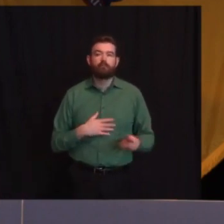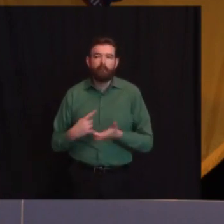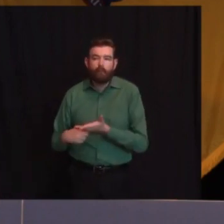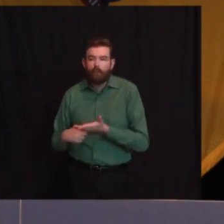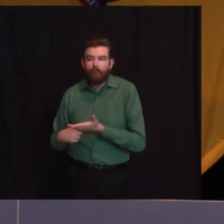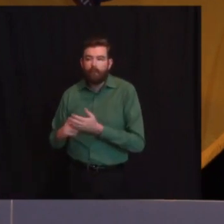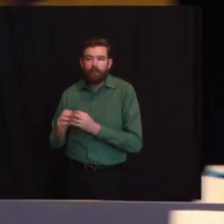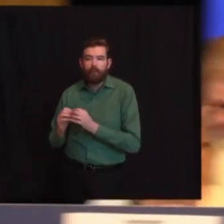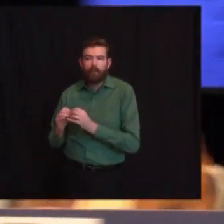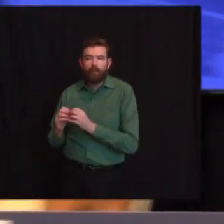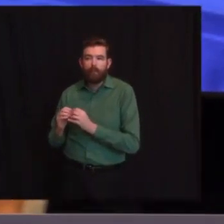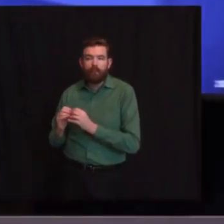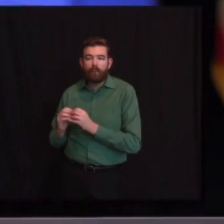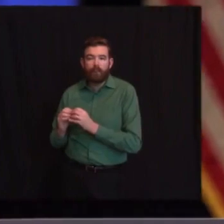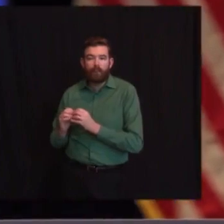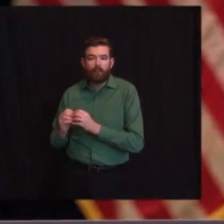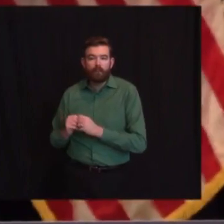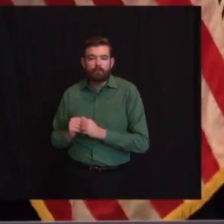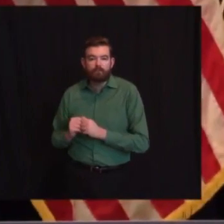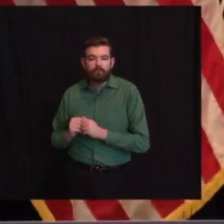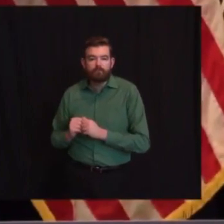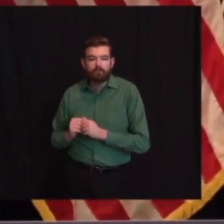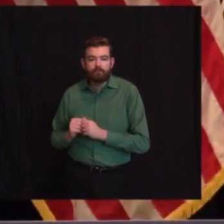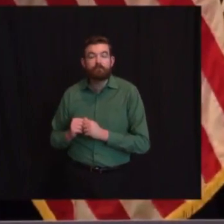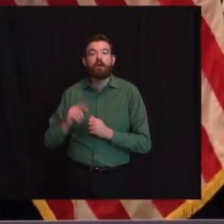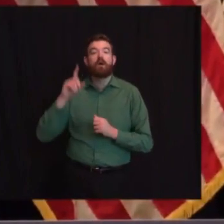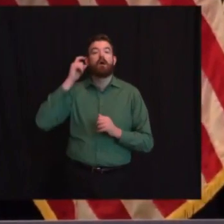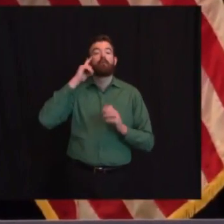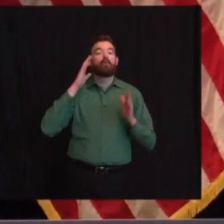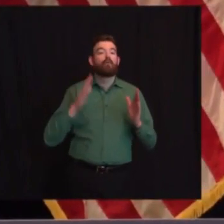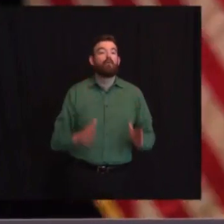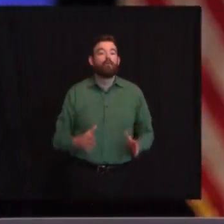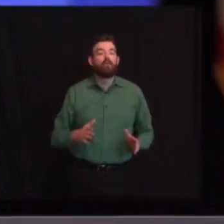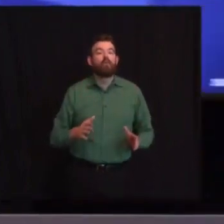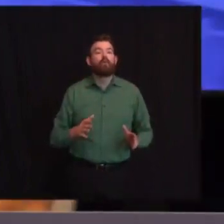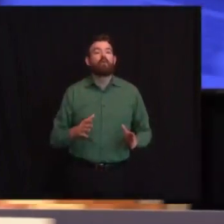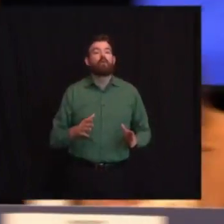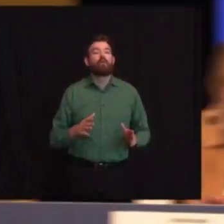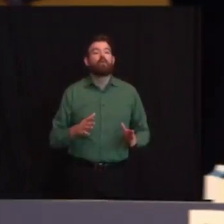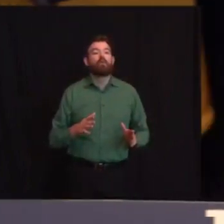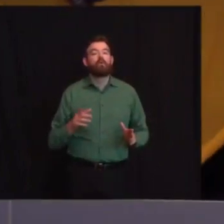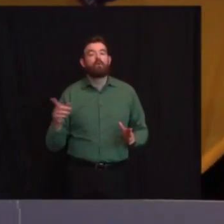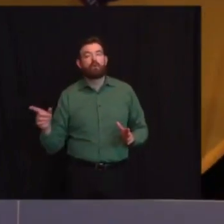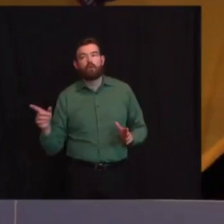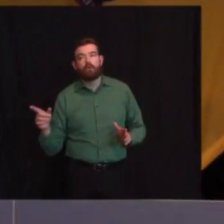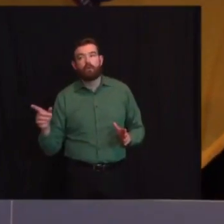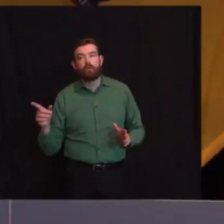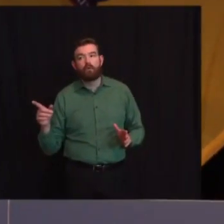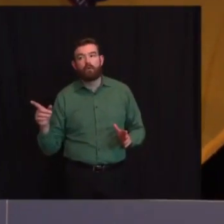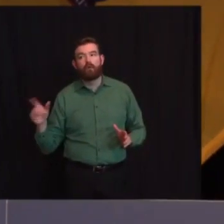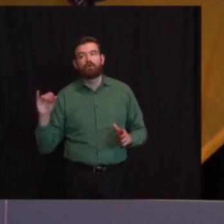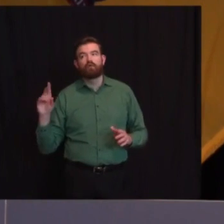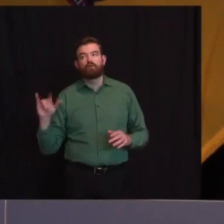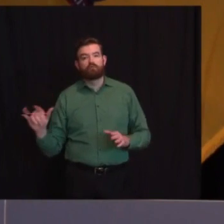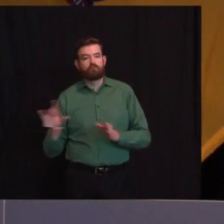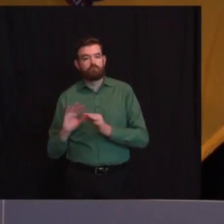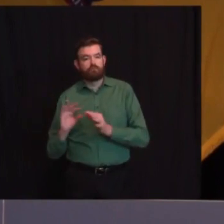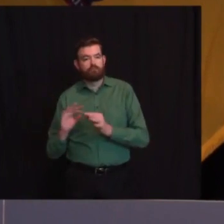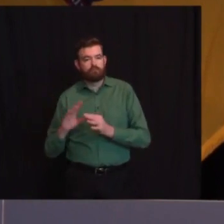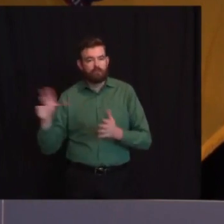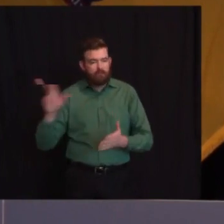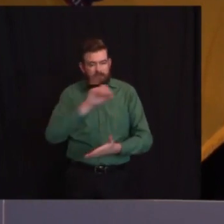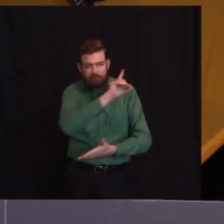Thing about, sure. You good? Yeah, in the last, no, maybe I don't. Wait a minute.